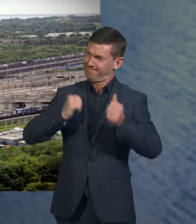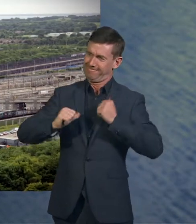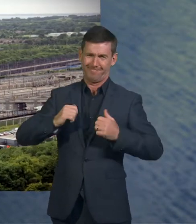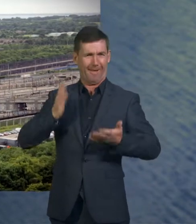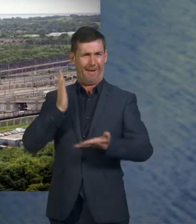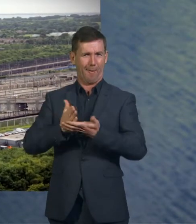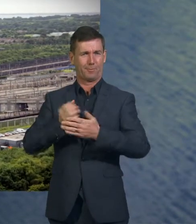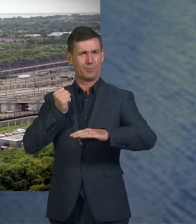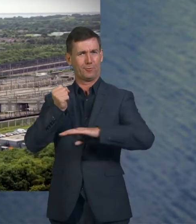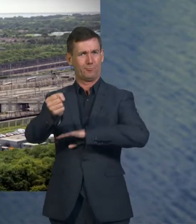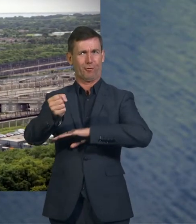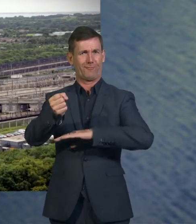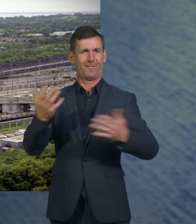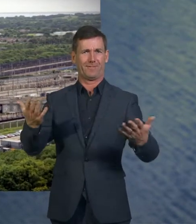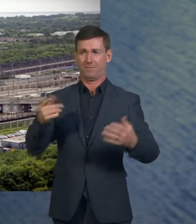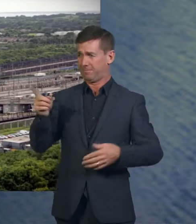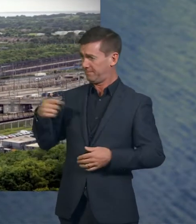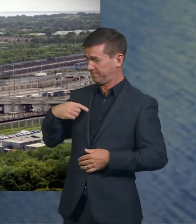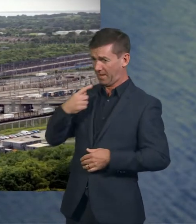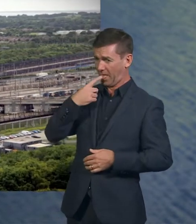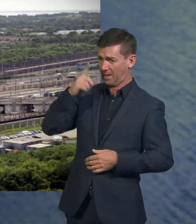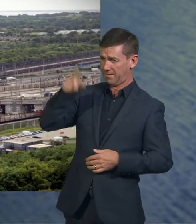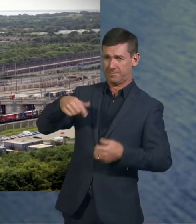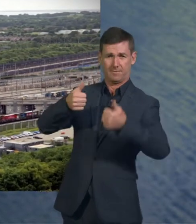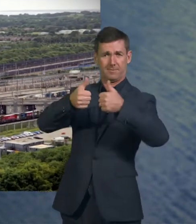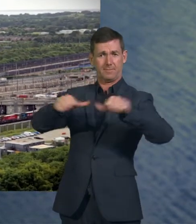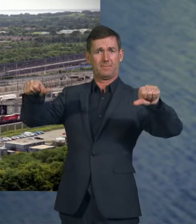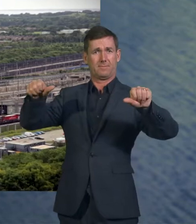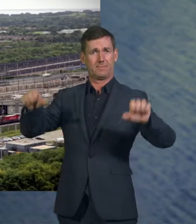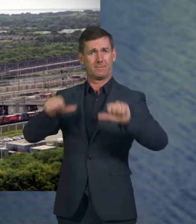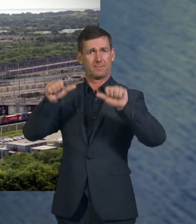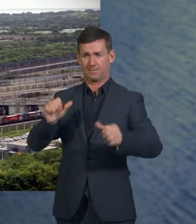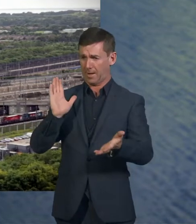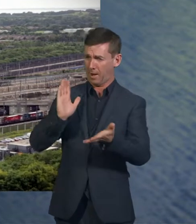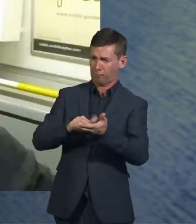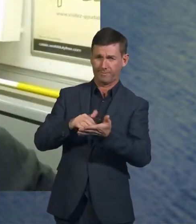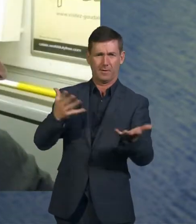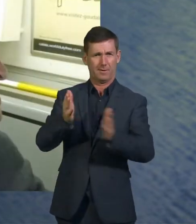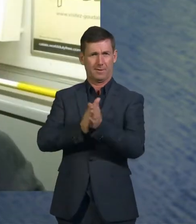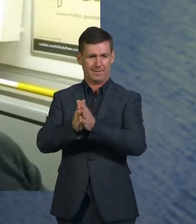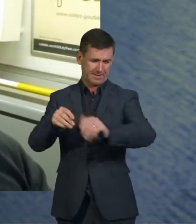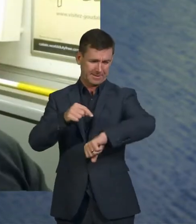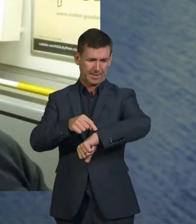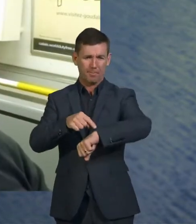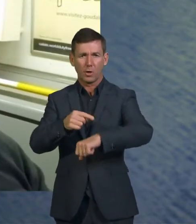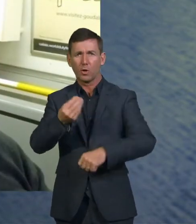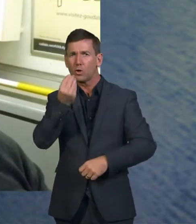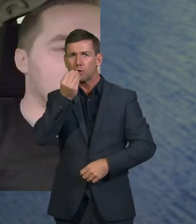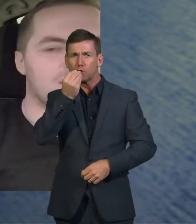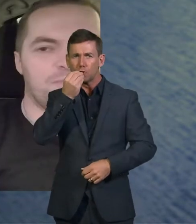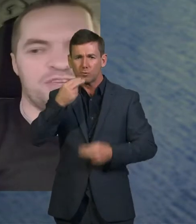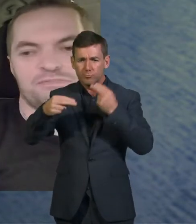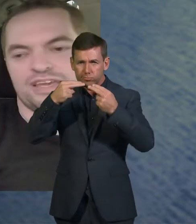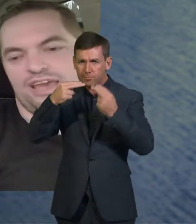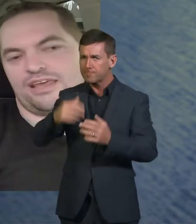It's another freight shuttle mission accomplished for Tash and Steve, and just in time for lunch. I spy with my little